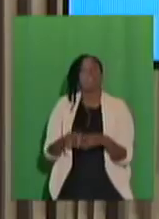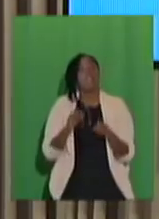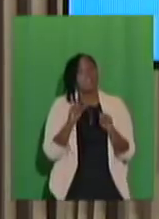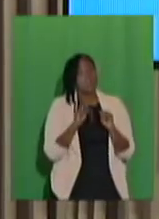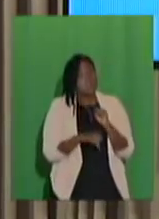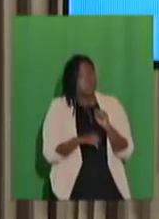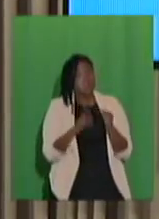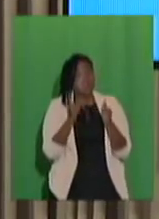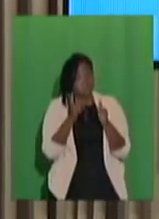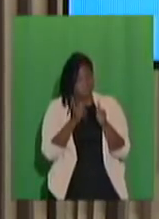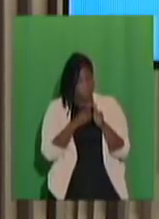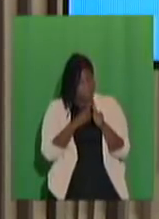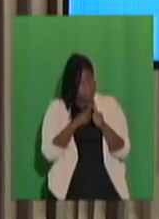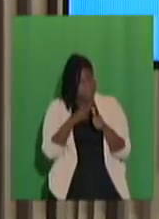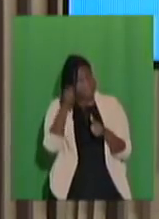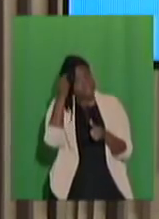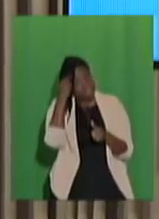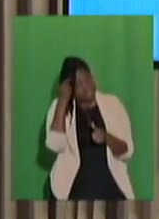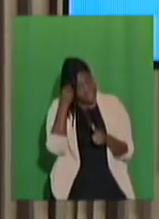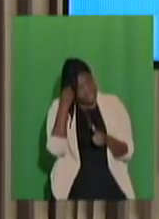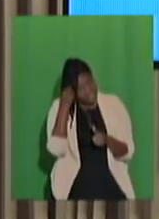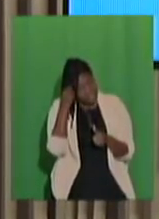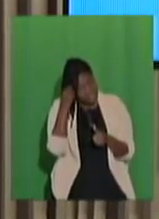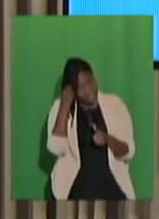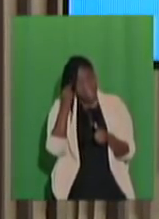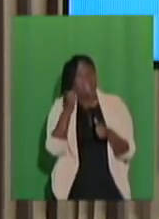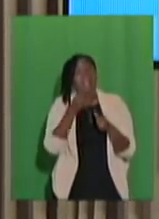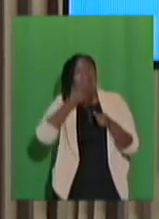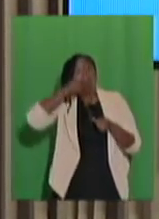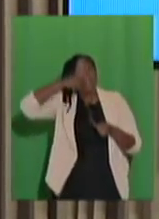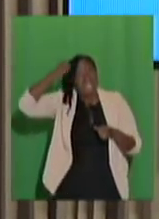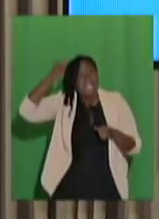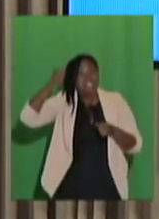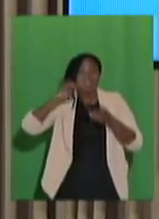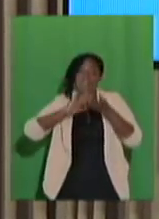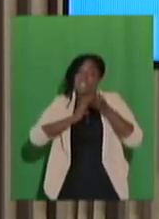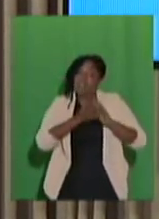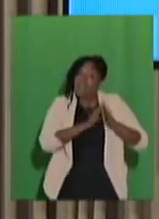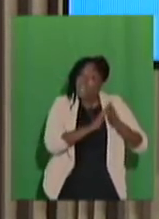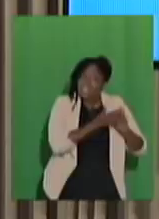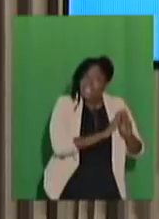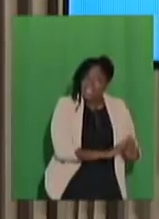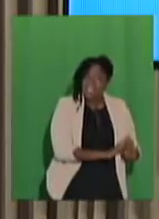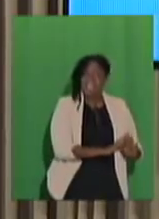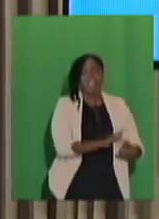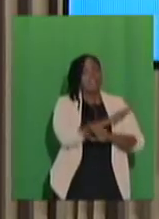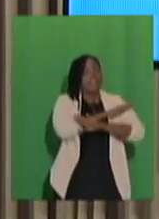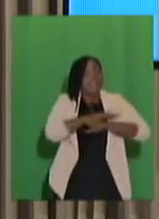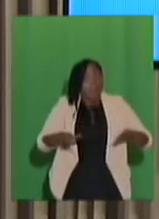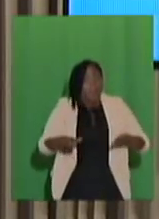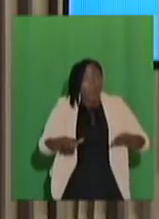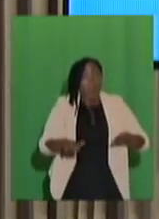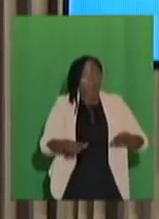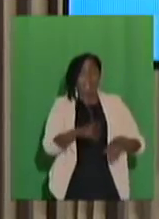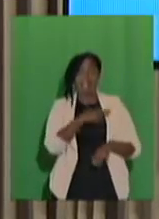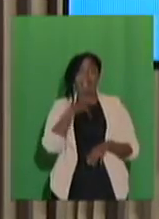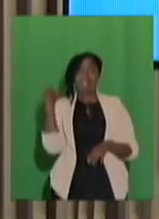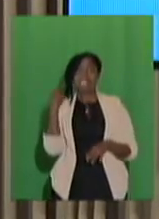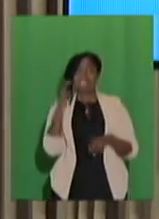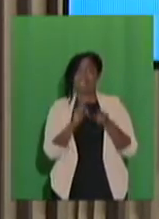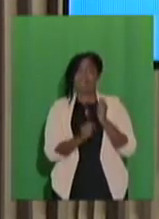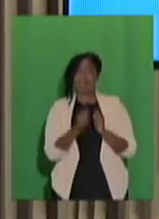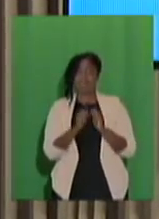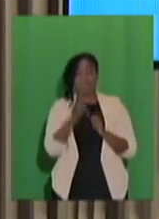for the community, so that the community is not put at risk. There must be a certain amount